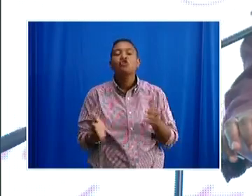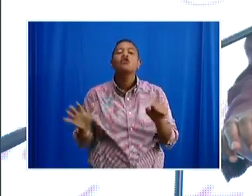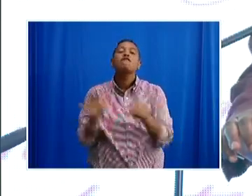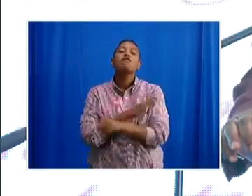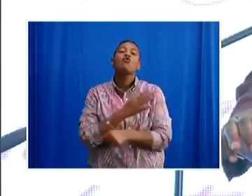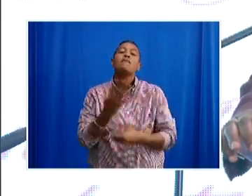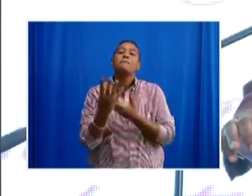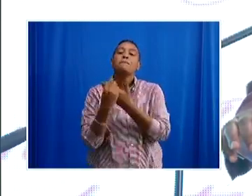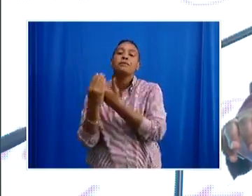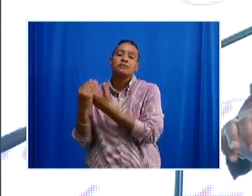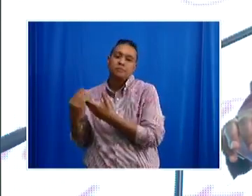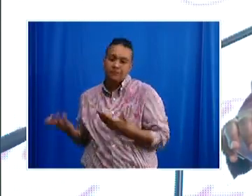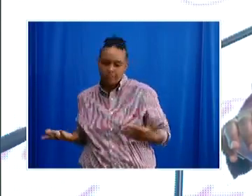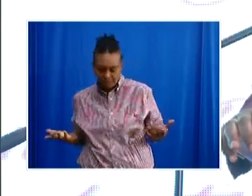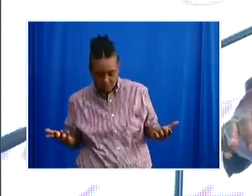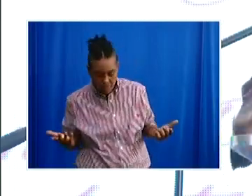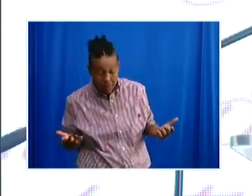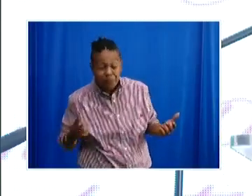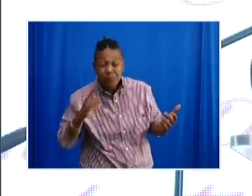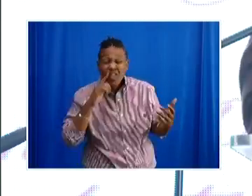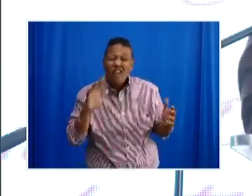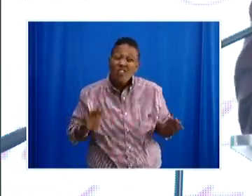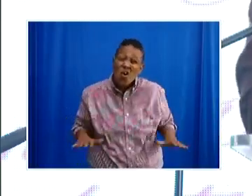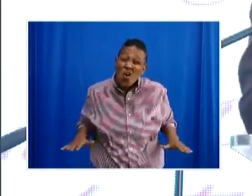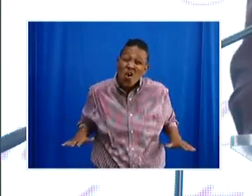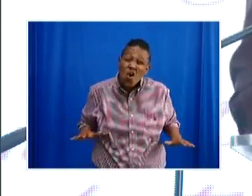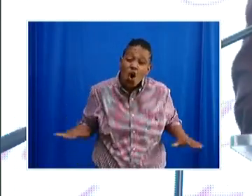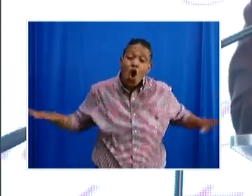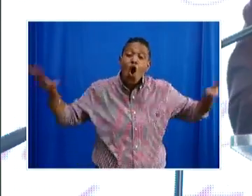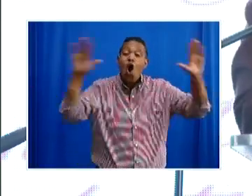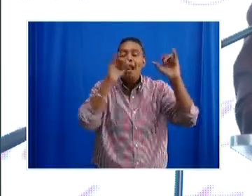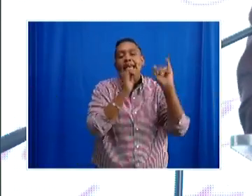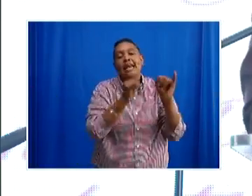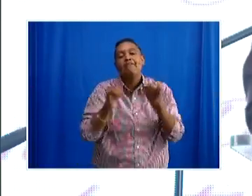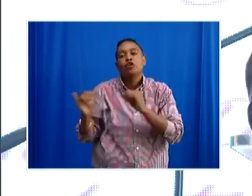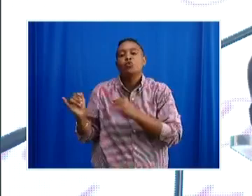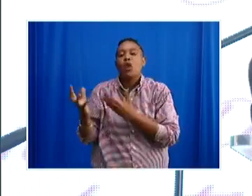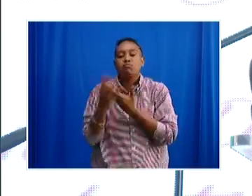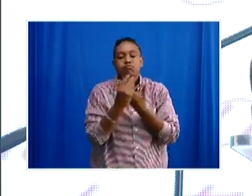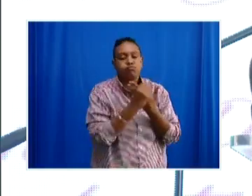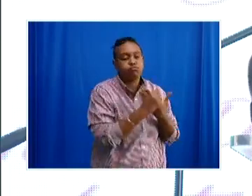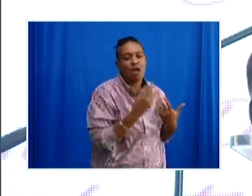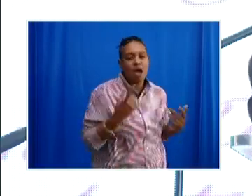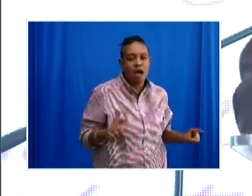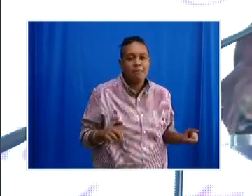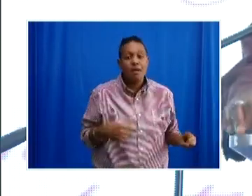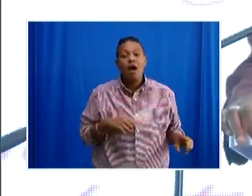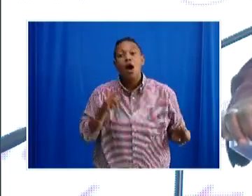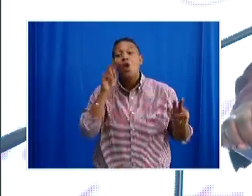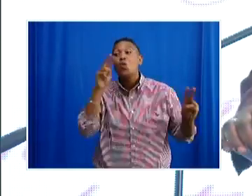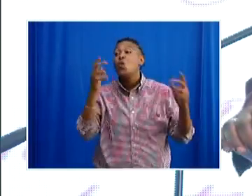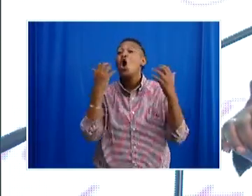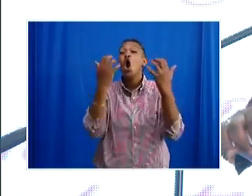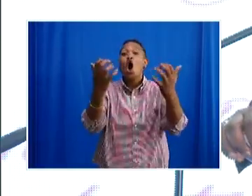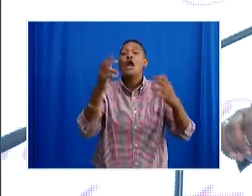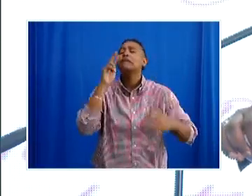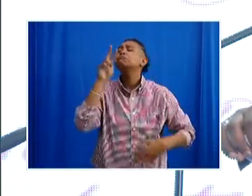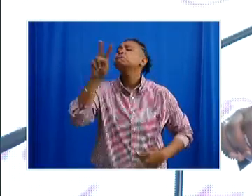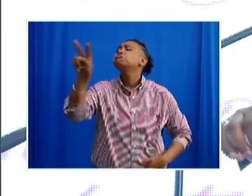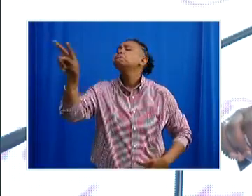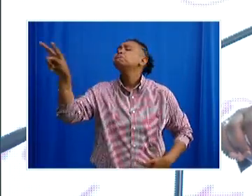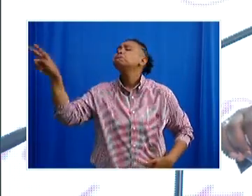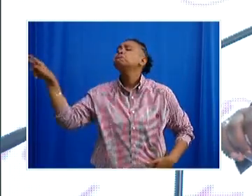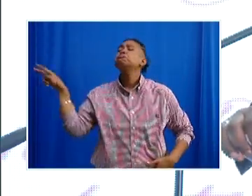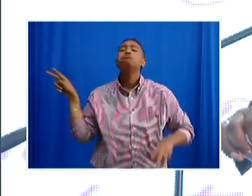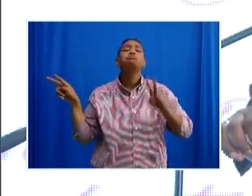participation of every individual. I look in the audience and I see